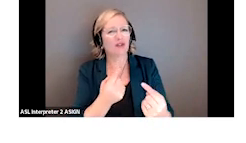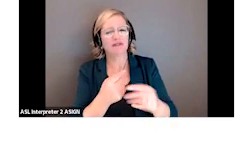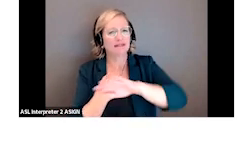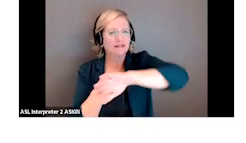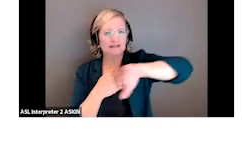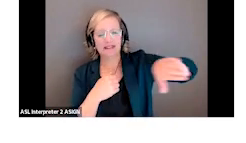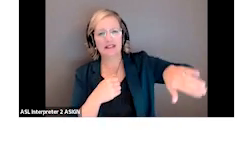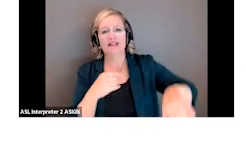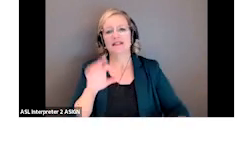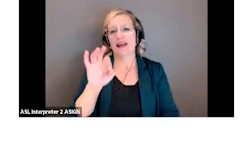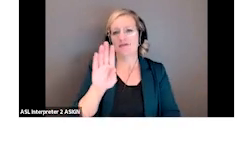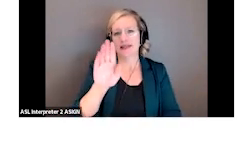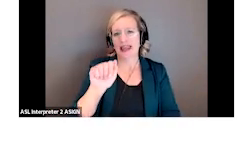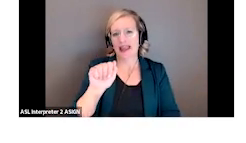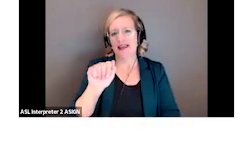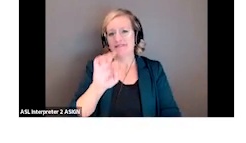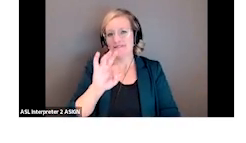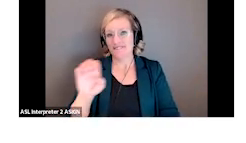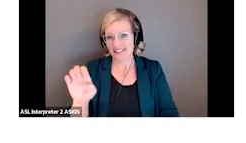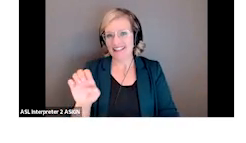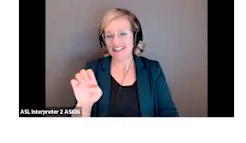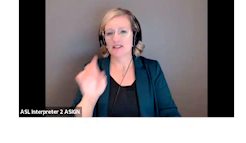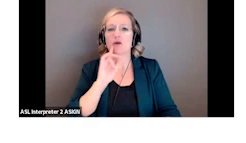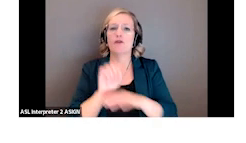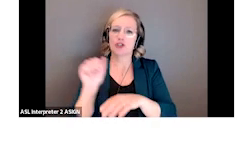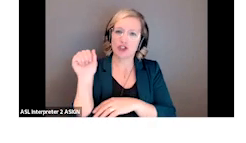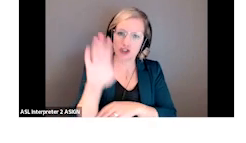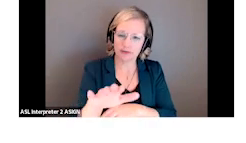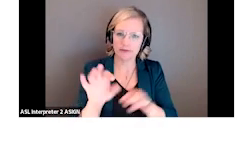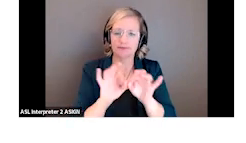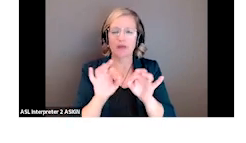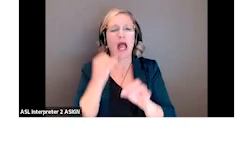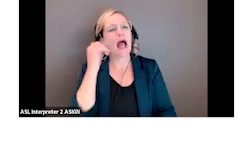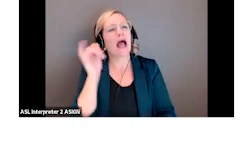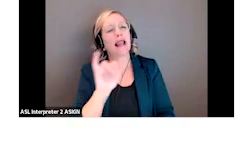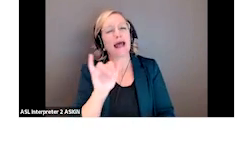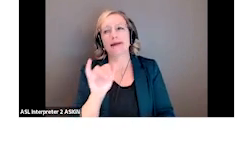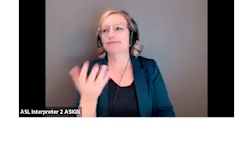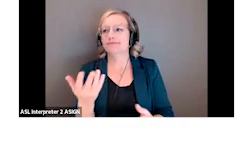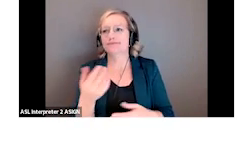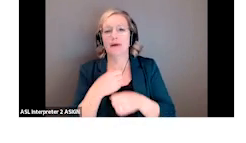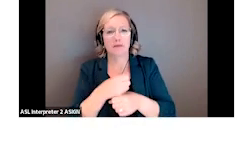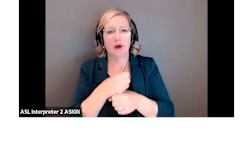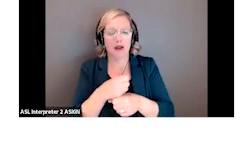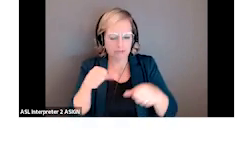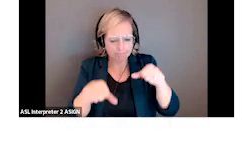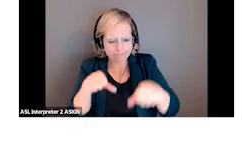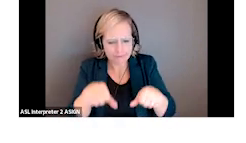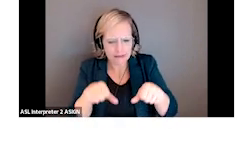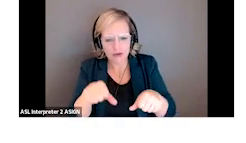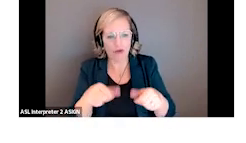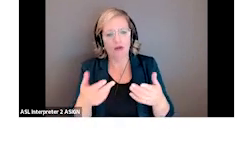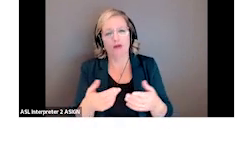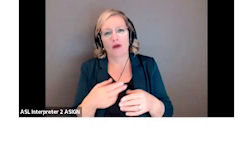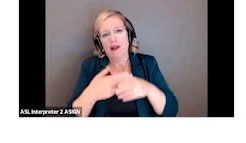the FBA fee. So if I have a product like a puzzle that is XYZ and weighs a